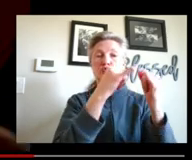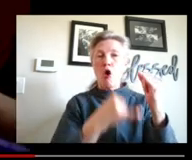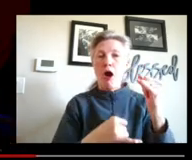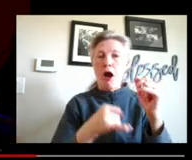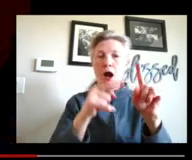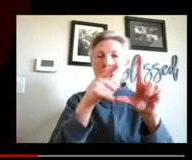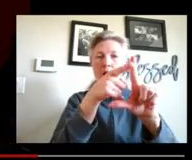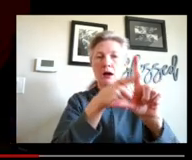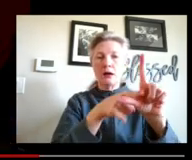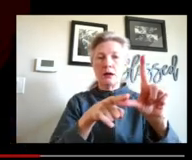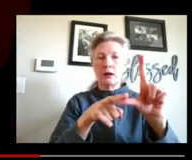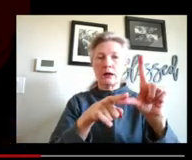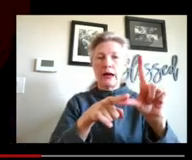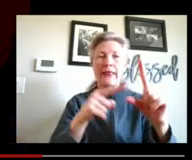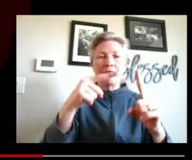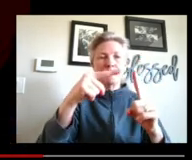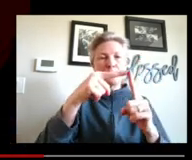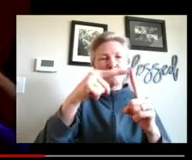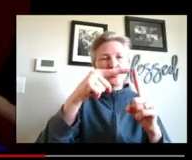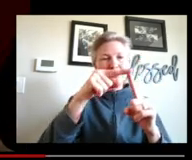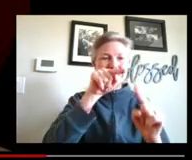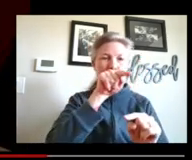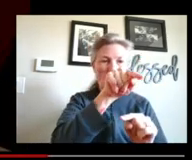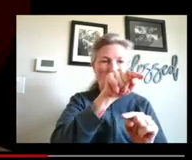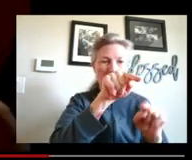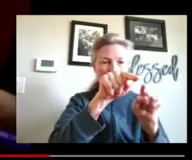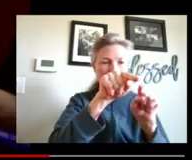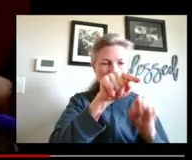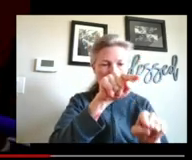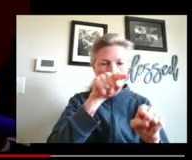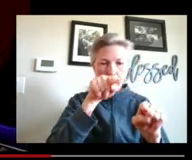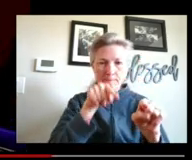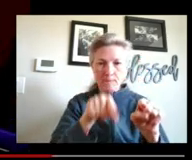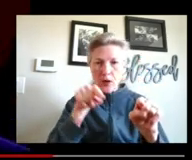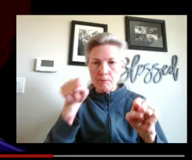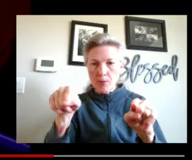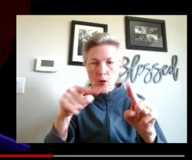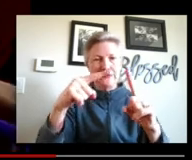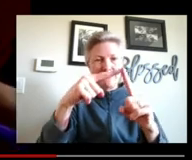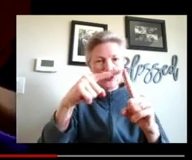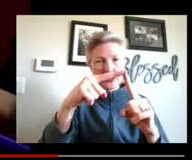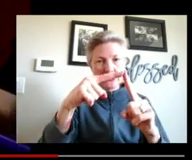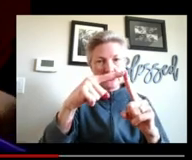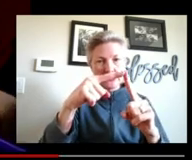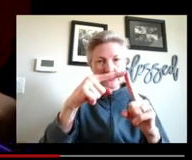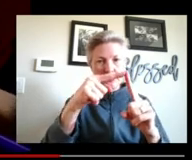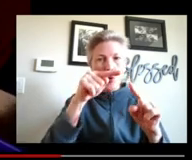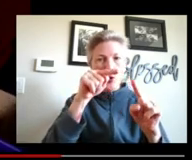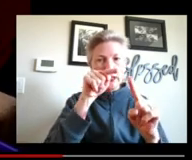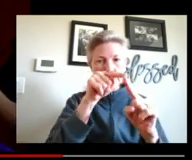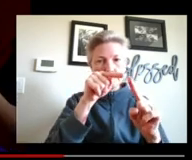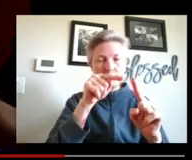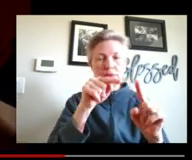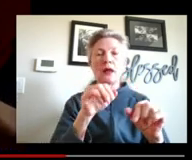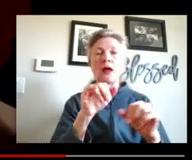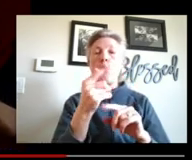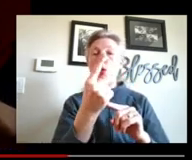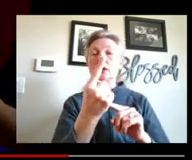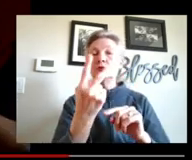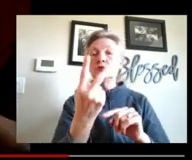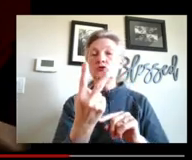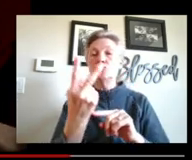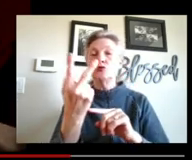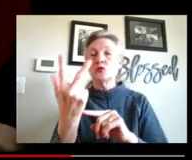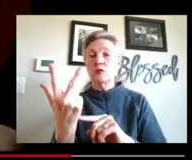If you said 4, you're right. I have a vertex here, which forms that angle. Here's another